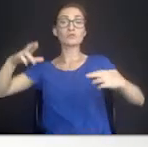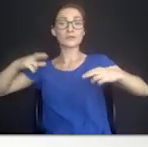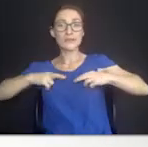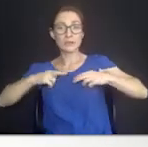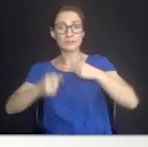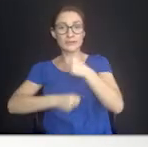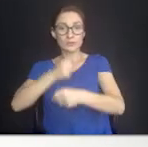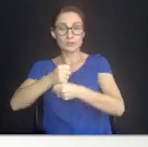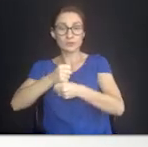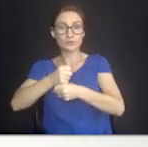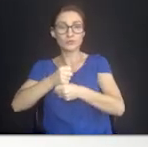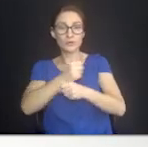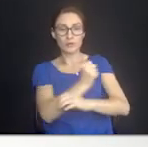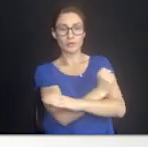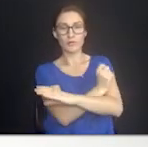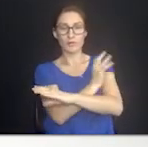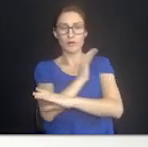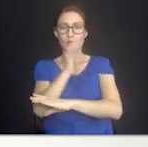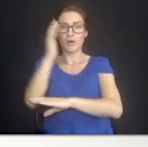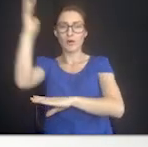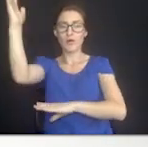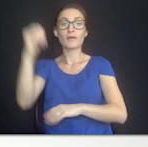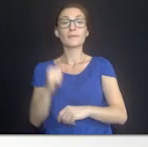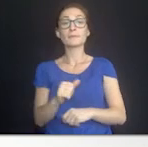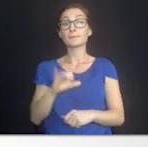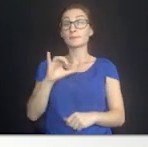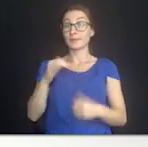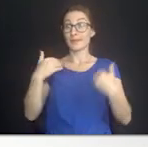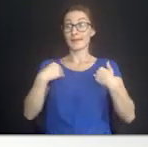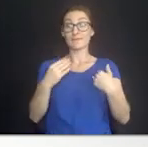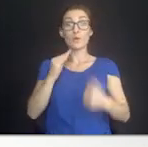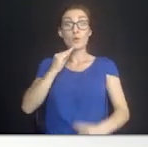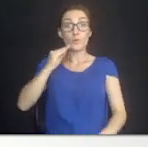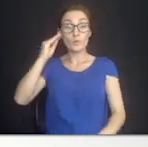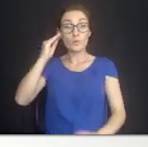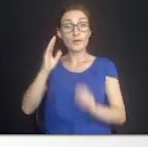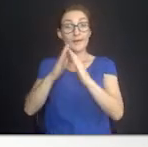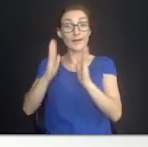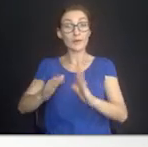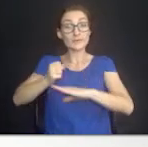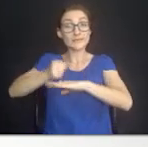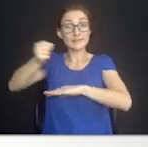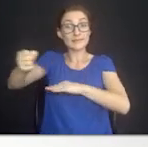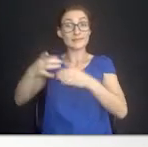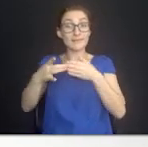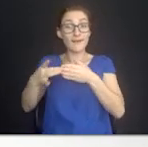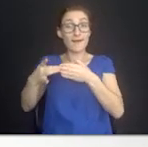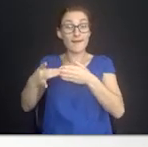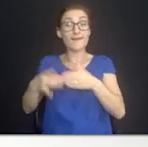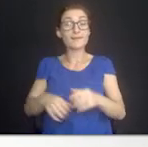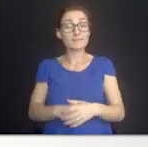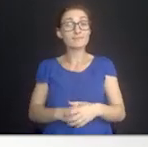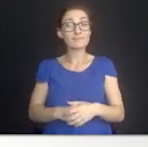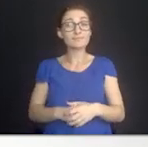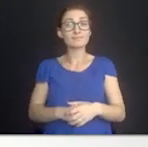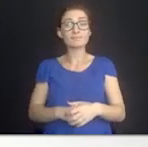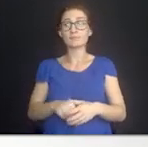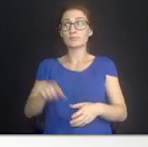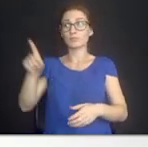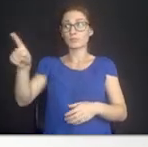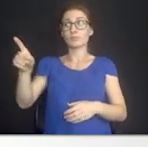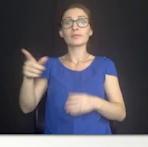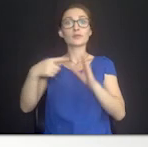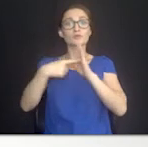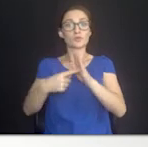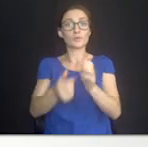retirement years, things that you might encounter. They have an amazing housing guide that helps families find, and it's broken